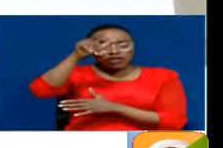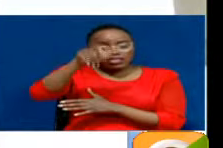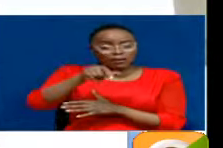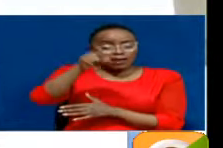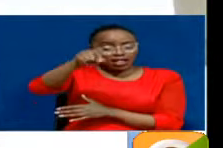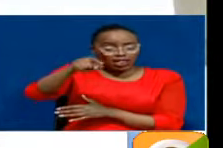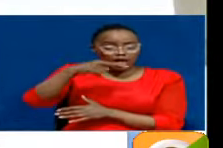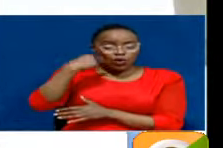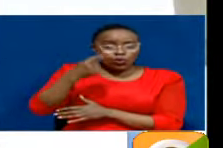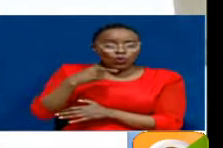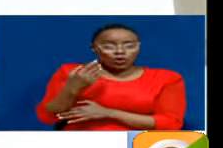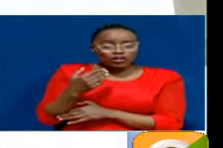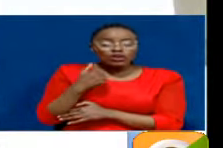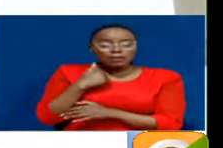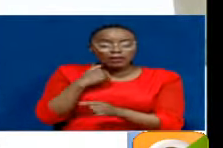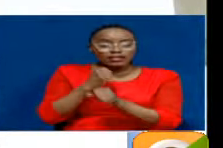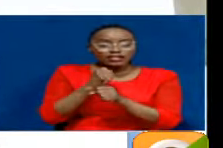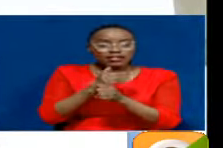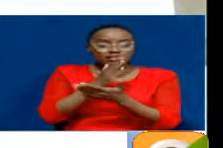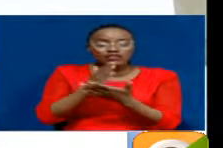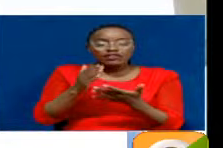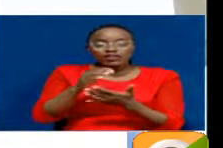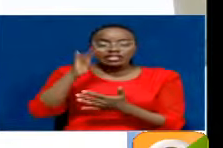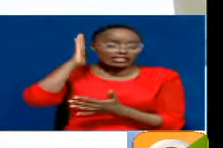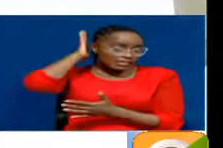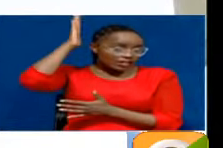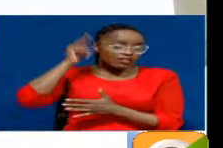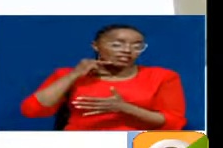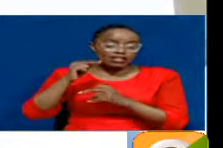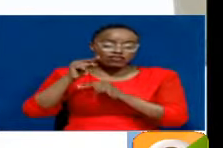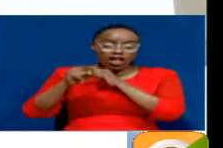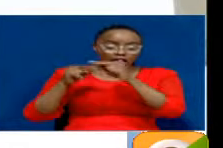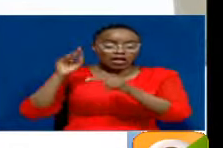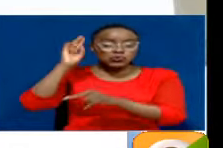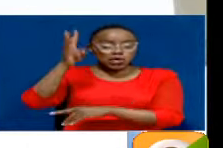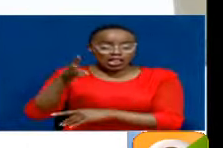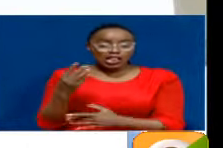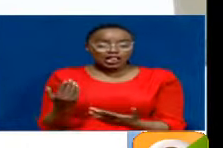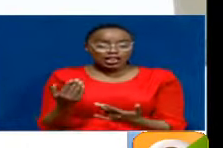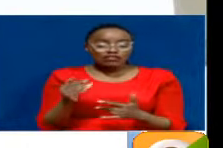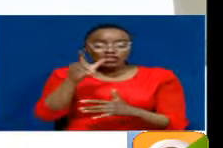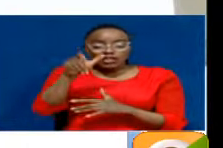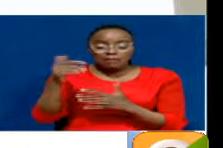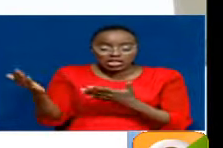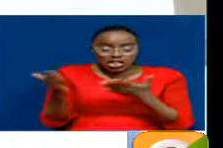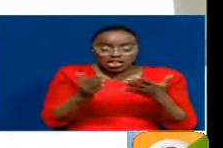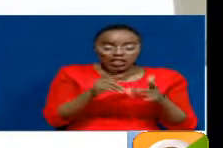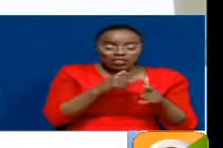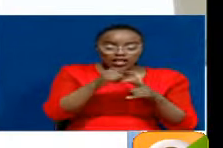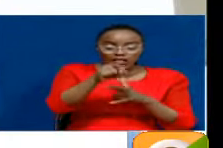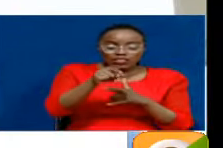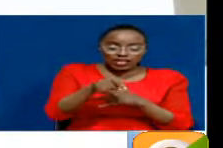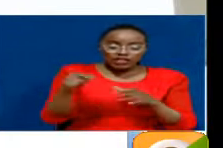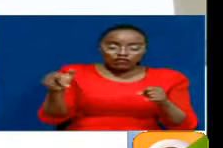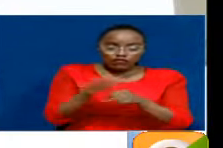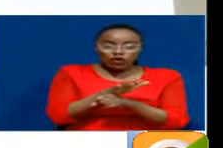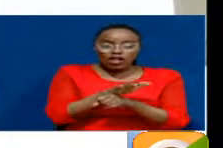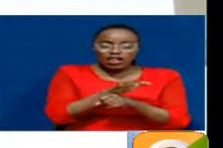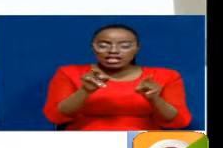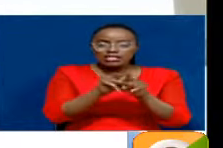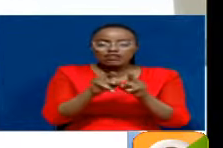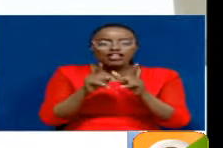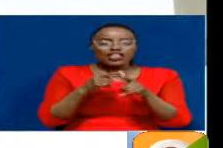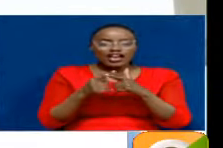mtu atafanywa vile Saitoti said about Kichinjio. You know, someone is plotting in that food chain.